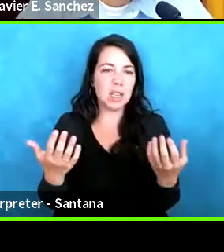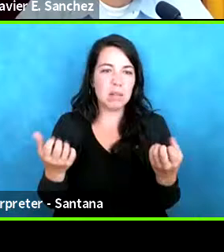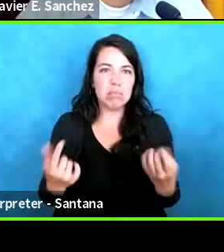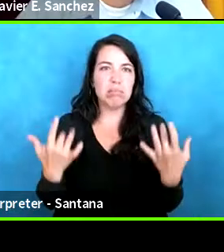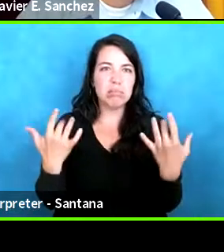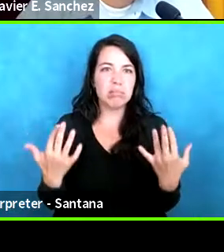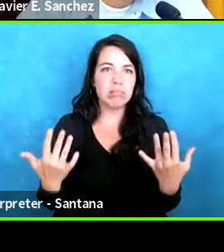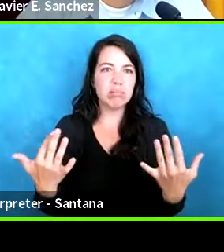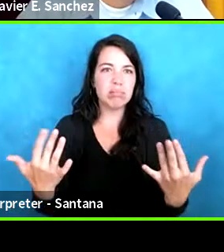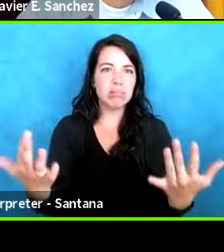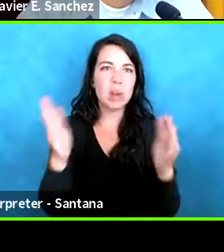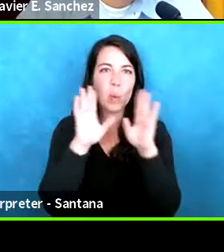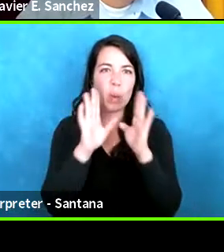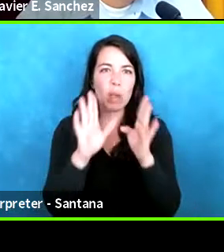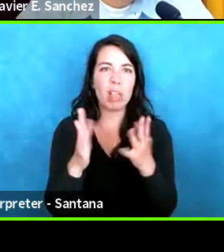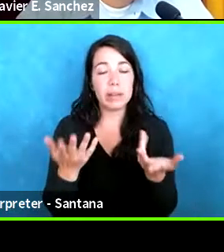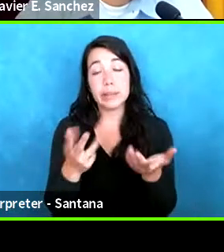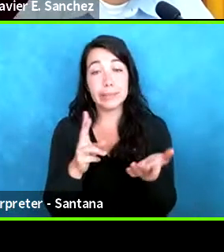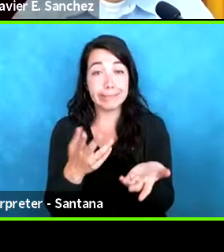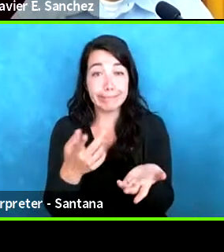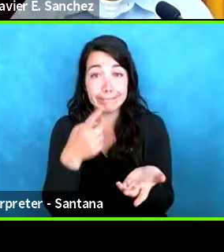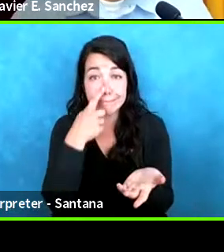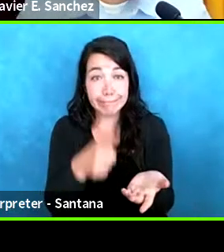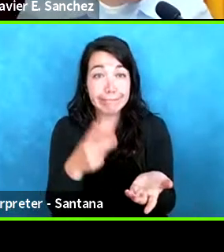look at that this week or next week. Thank you.